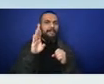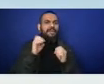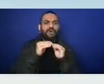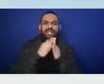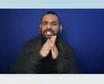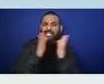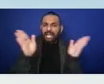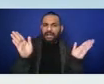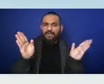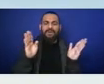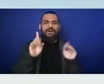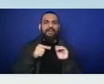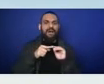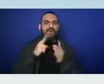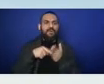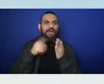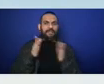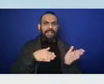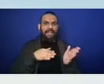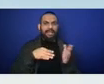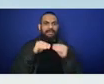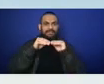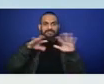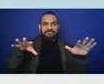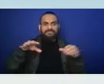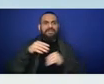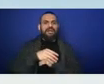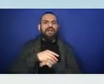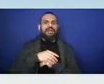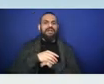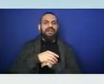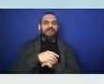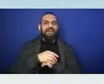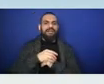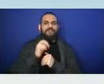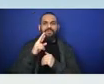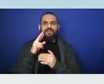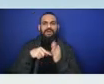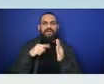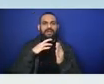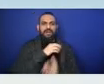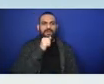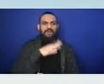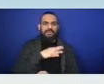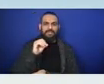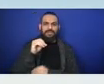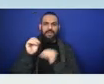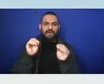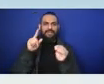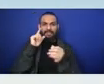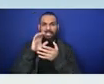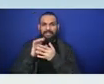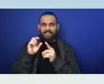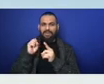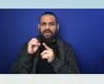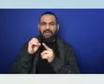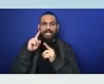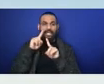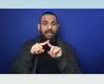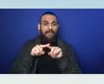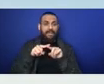the situation was. So I'd encourage you to contact our office because there are expanded eligibility